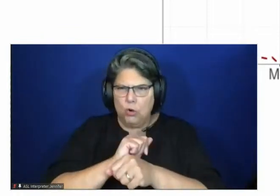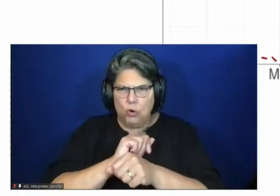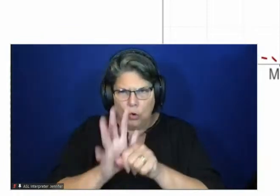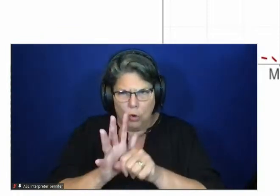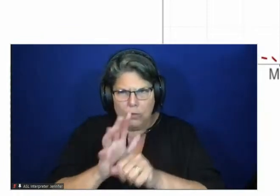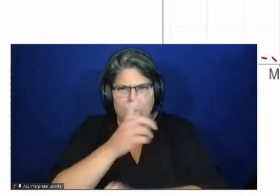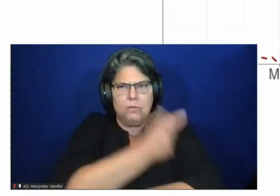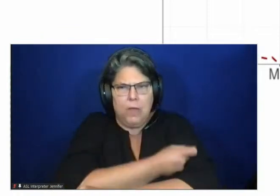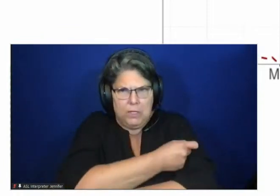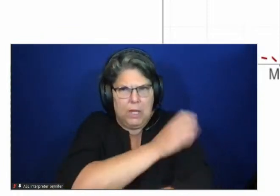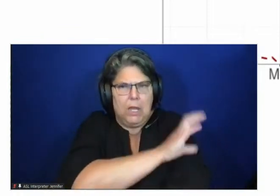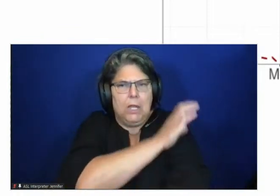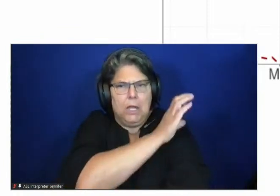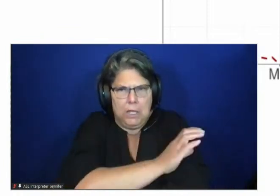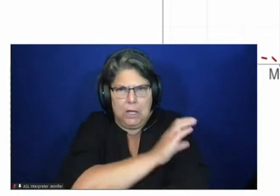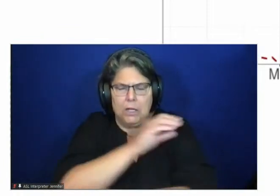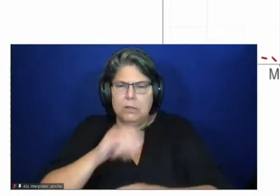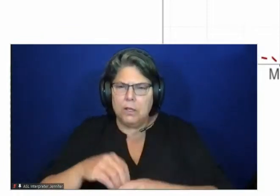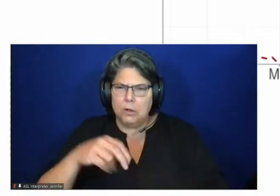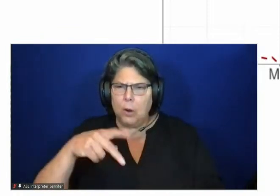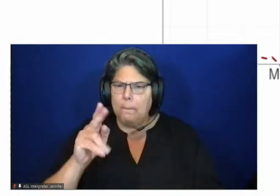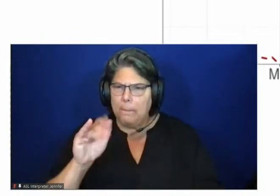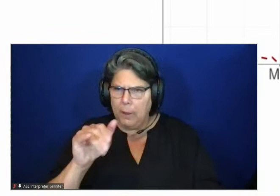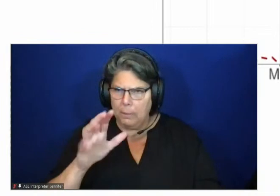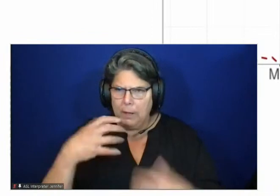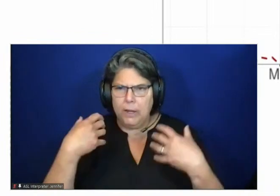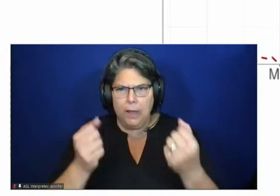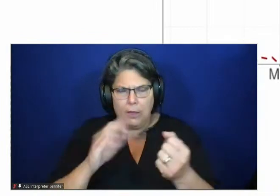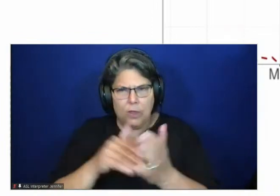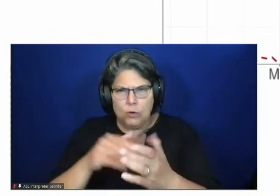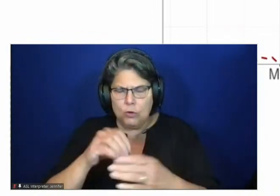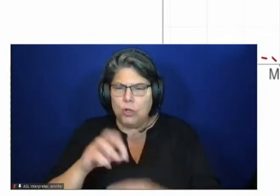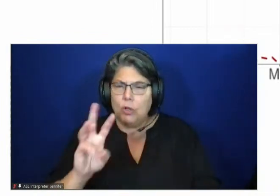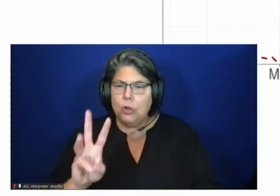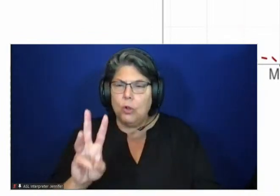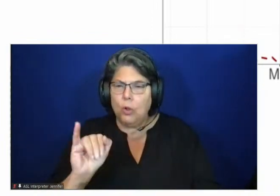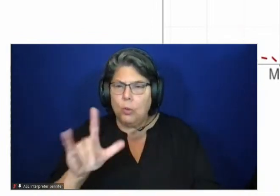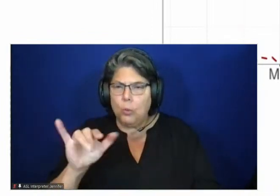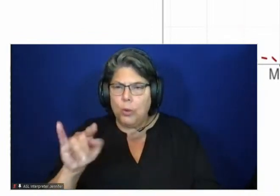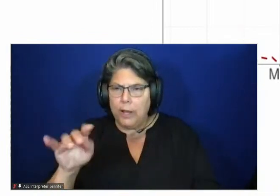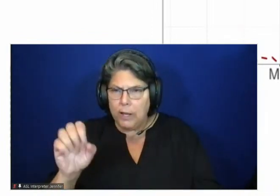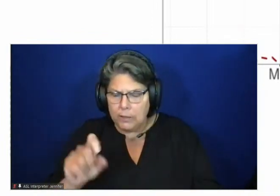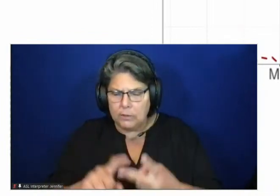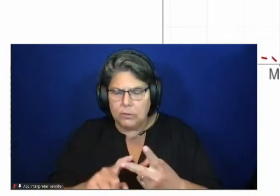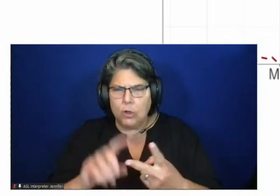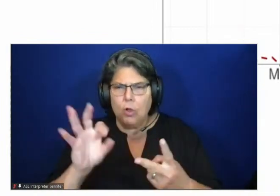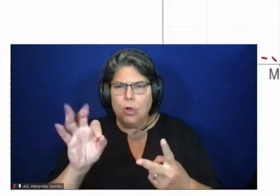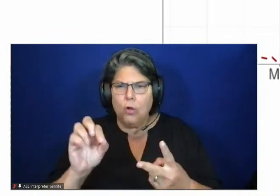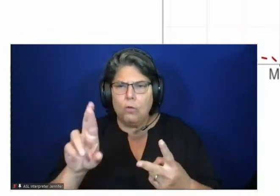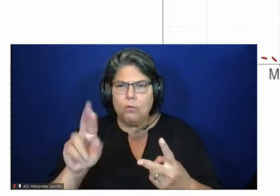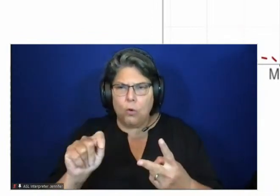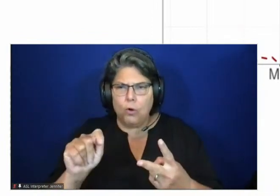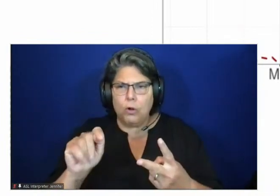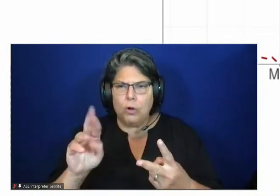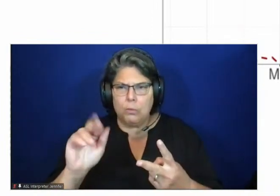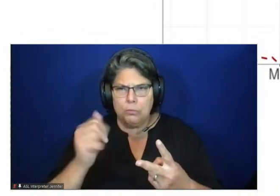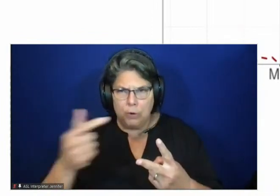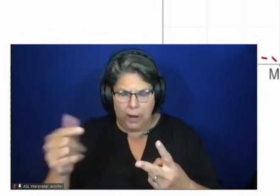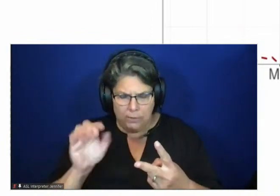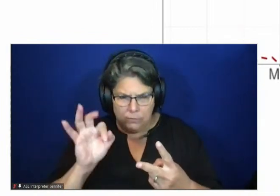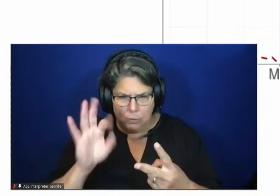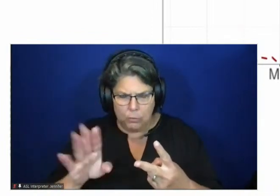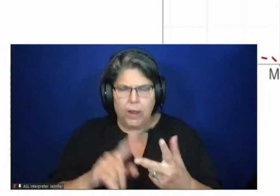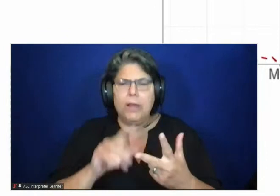clinics at our public health centers in Willits, Fort Bragg, and that will be in addition to the regular Friday clinics at Ukiah